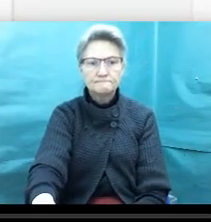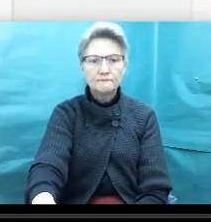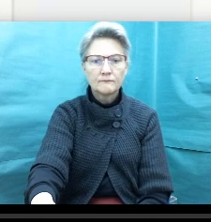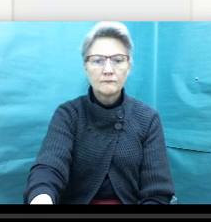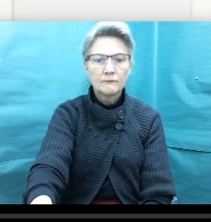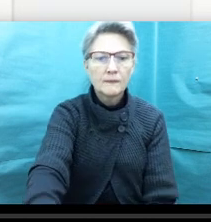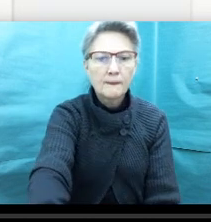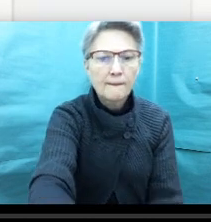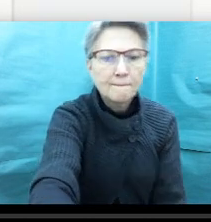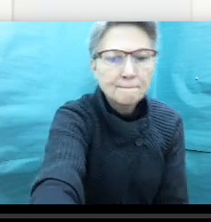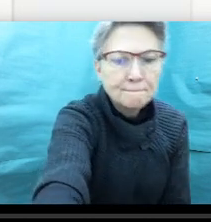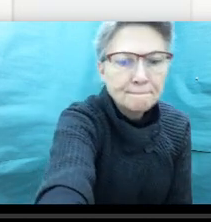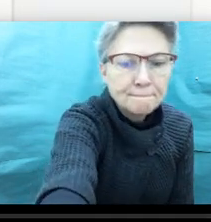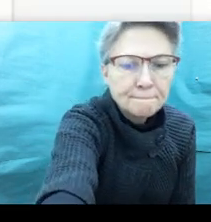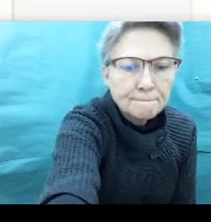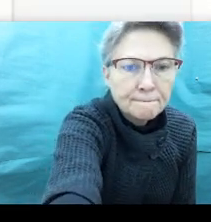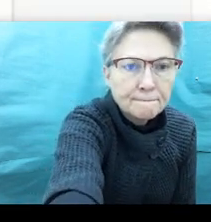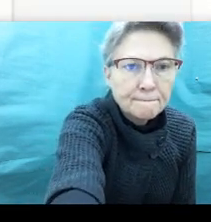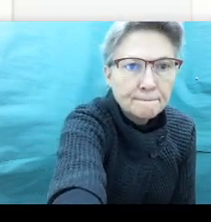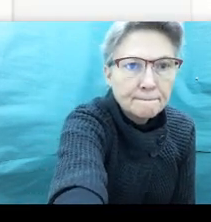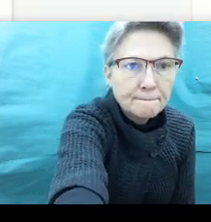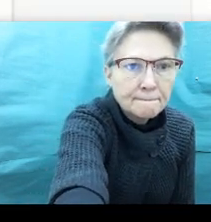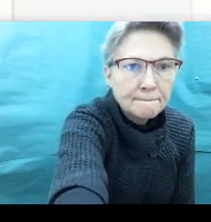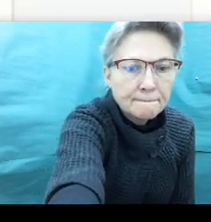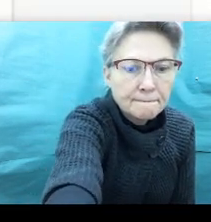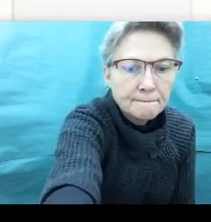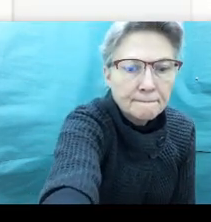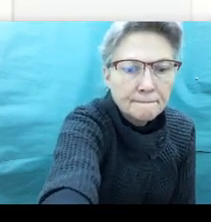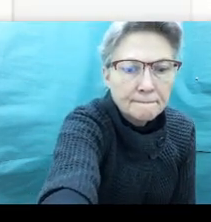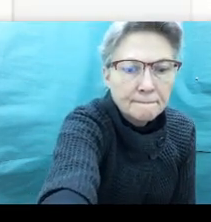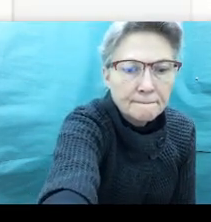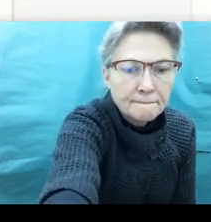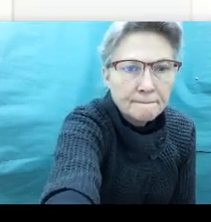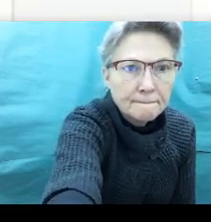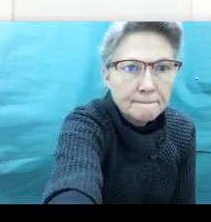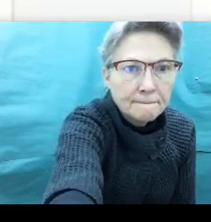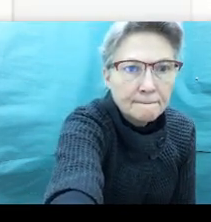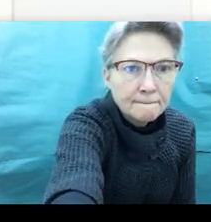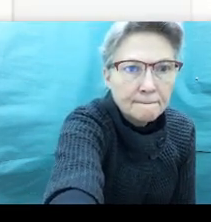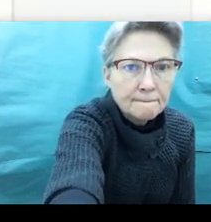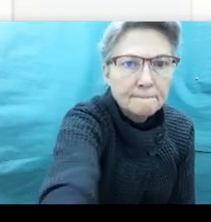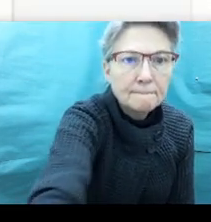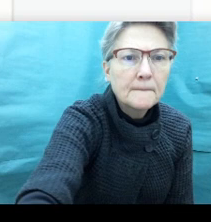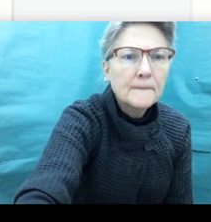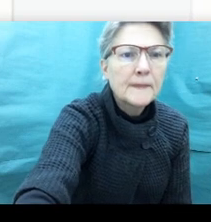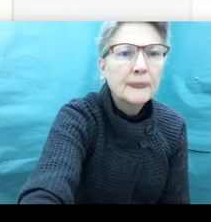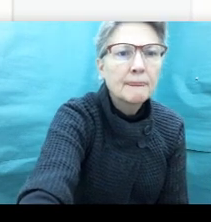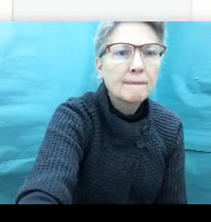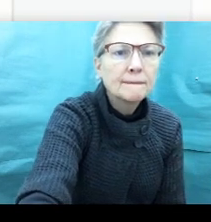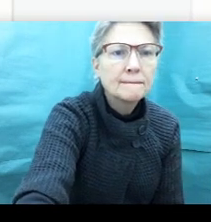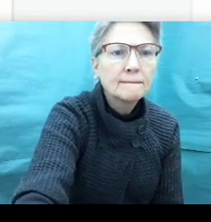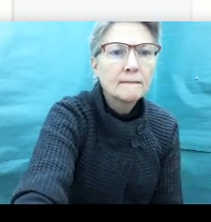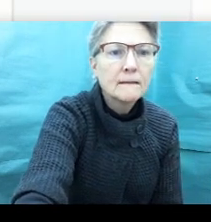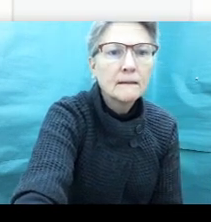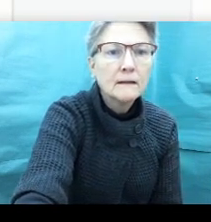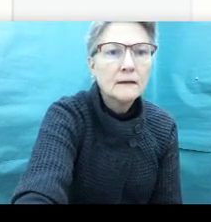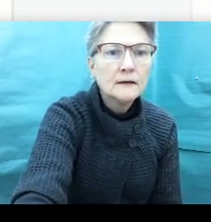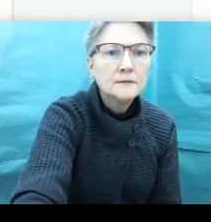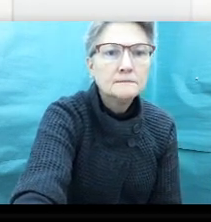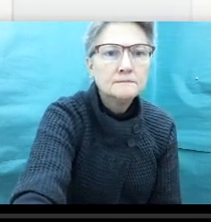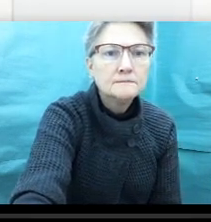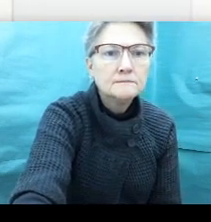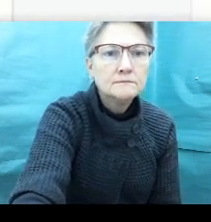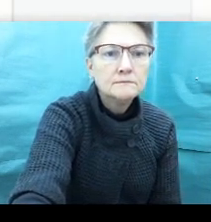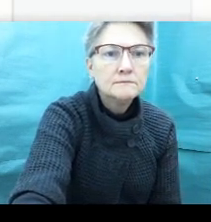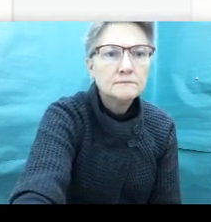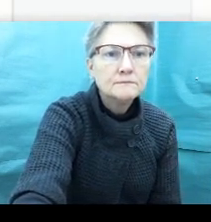Yesterday, we talked about angles and how we can classify angles. Today, we're going to build on that and we're going to learn more about